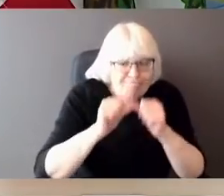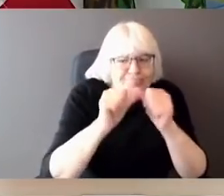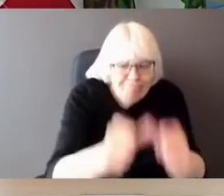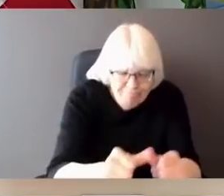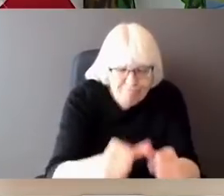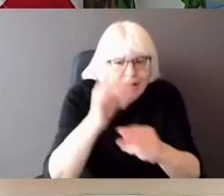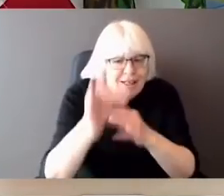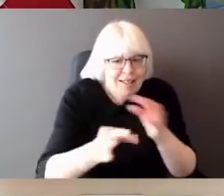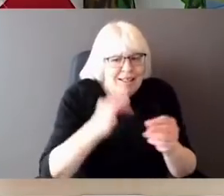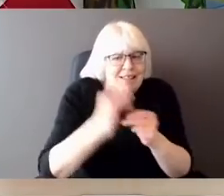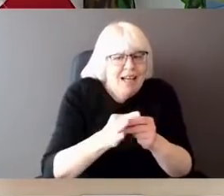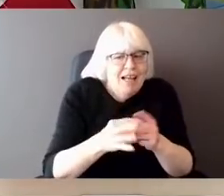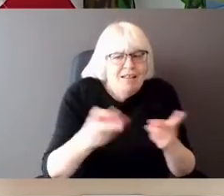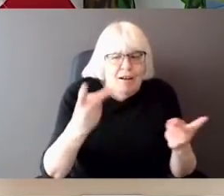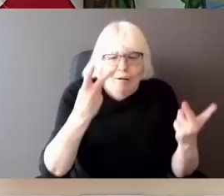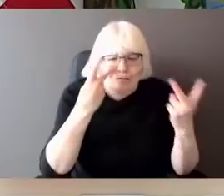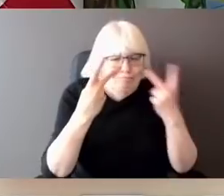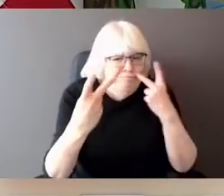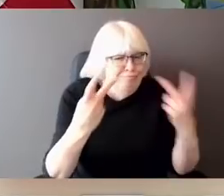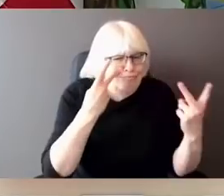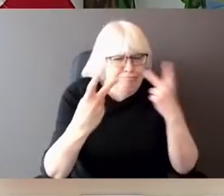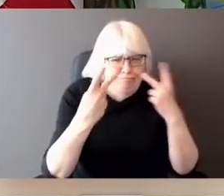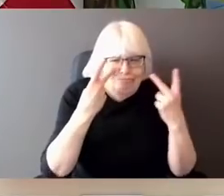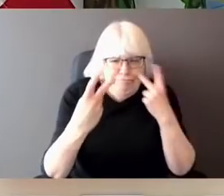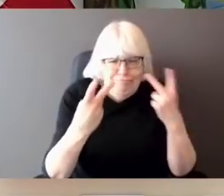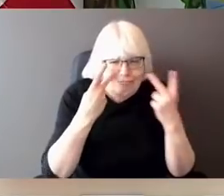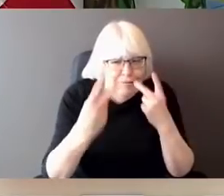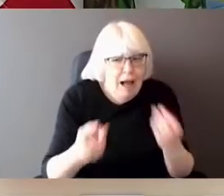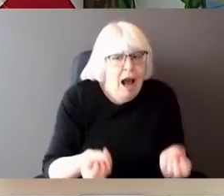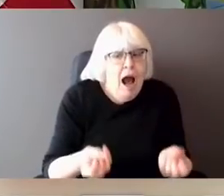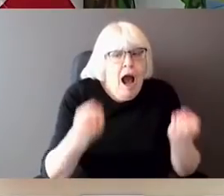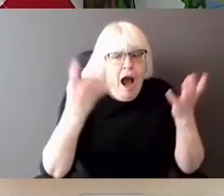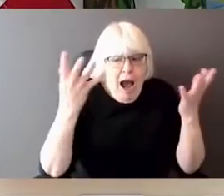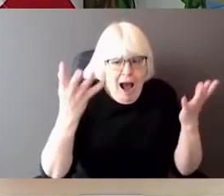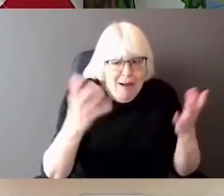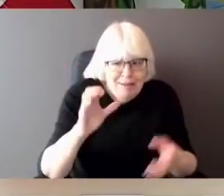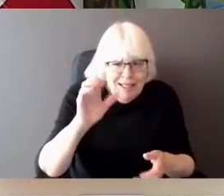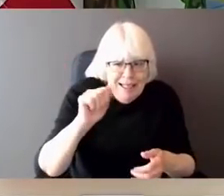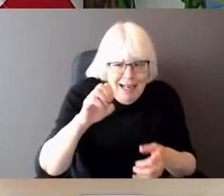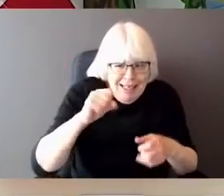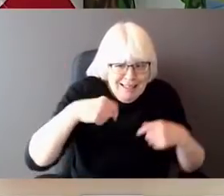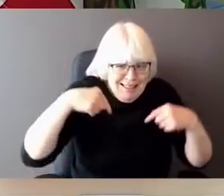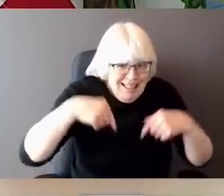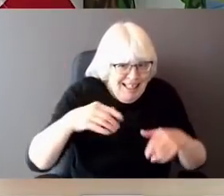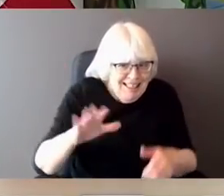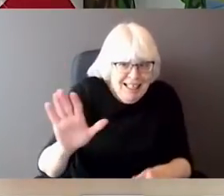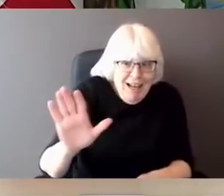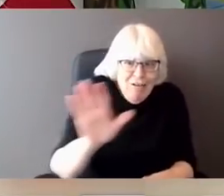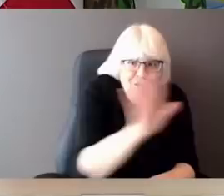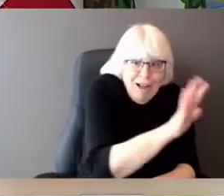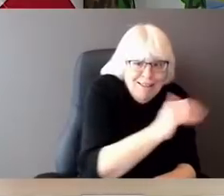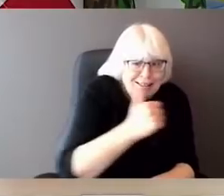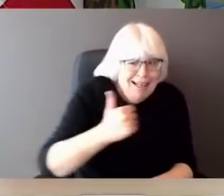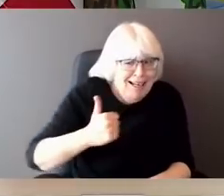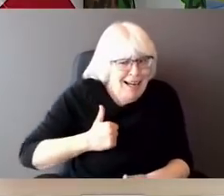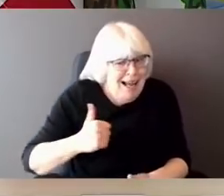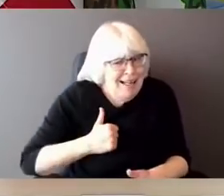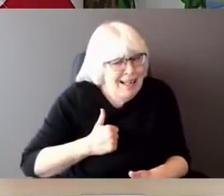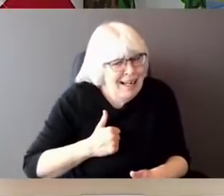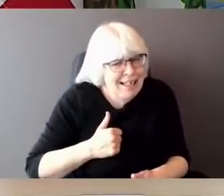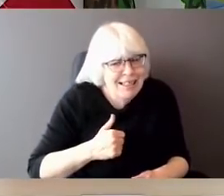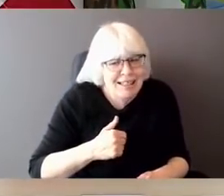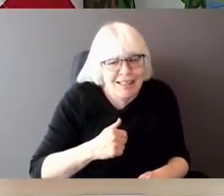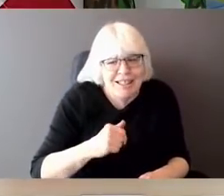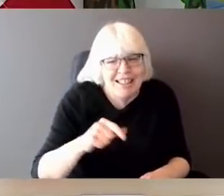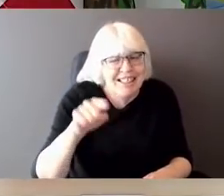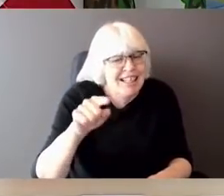country, is really, at this stage anyway, not a great way to compare how provinces and territories are doing against each